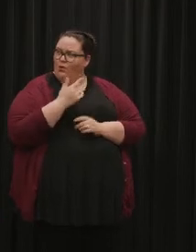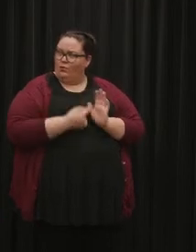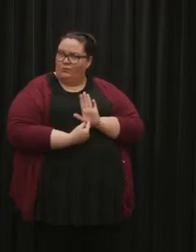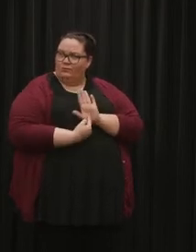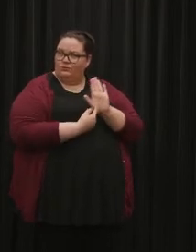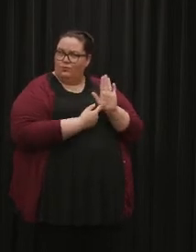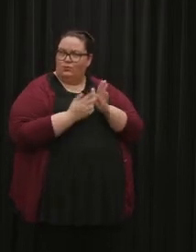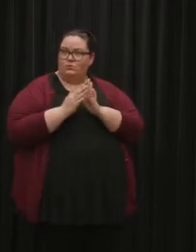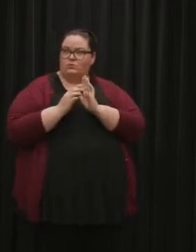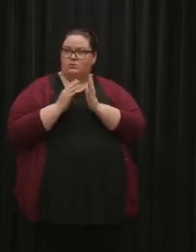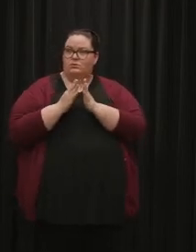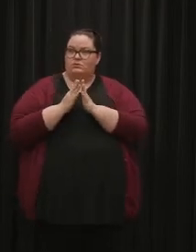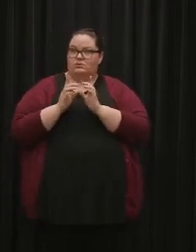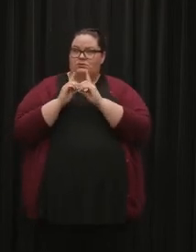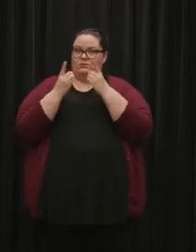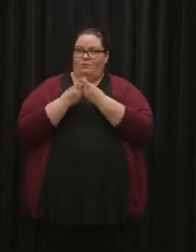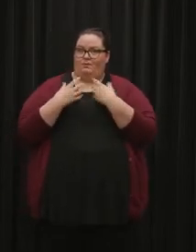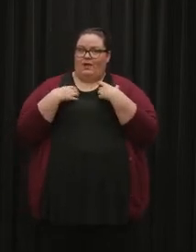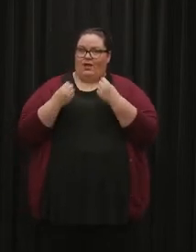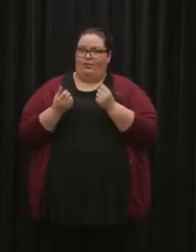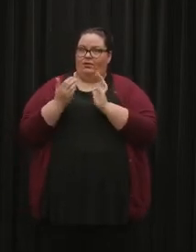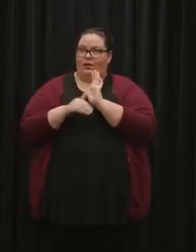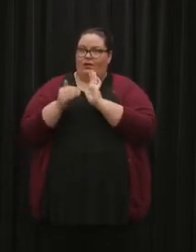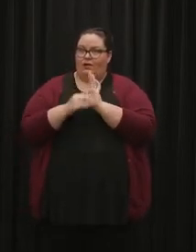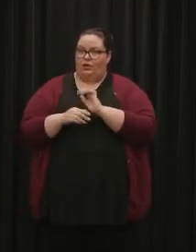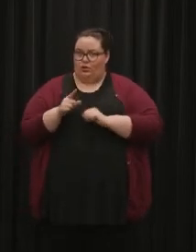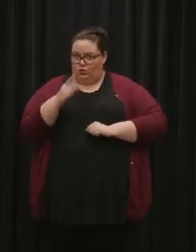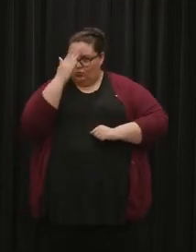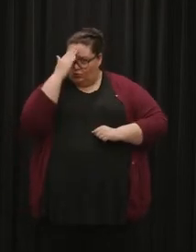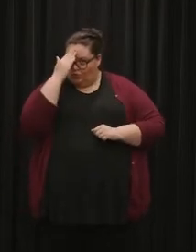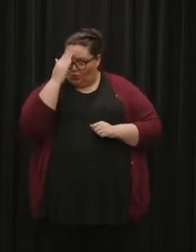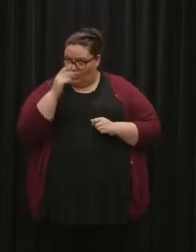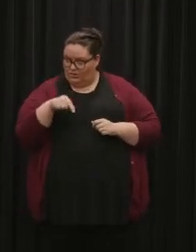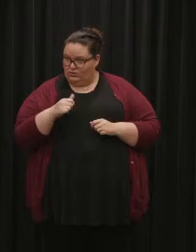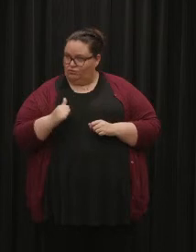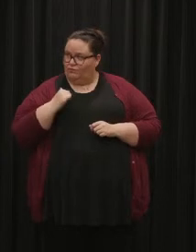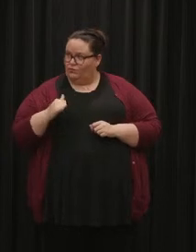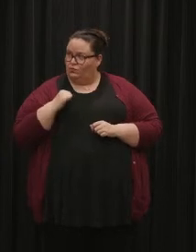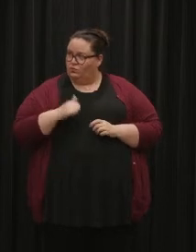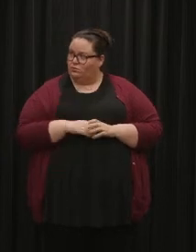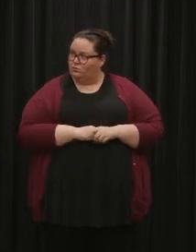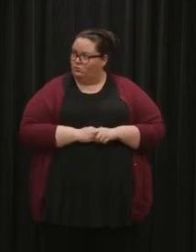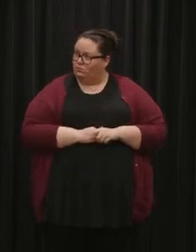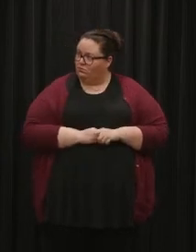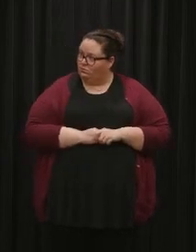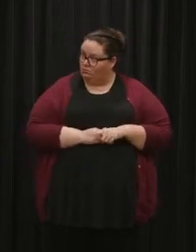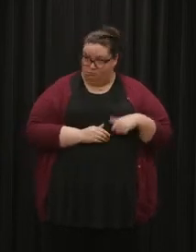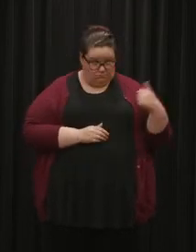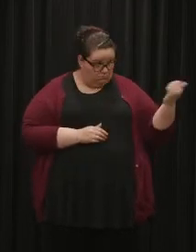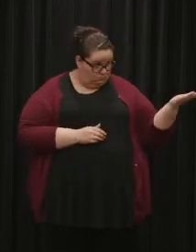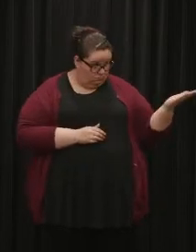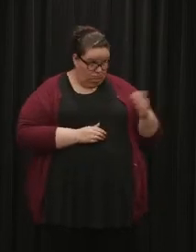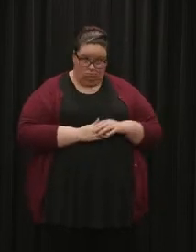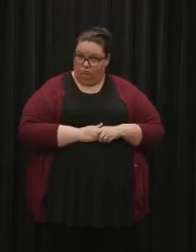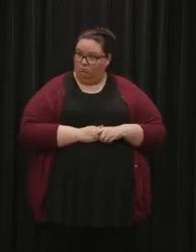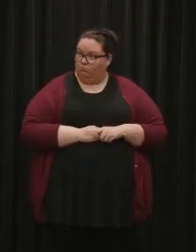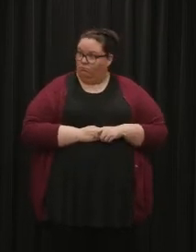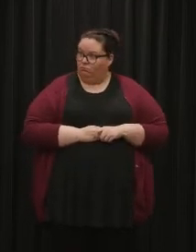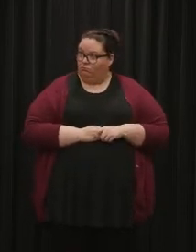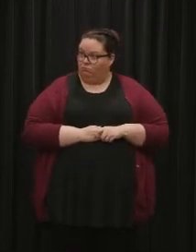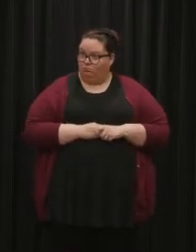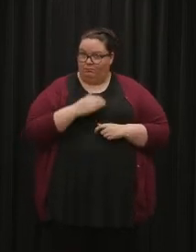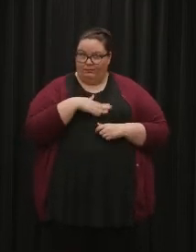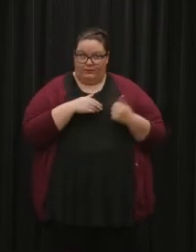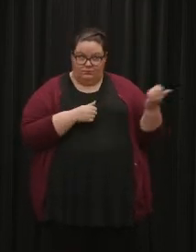to the Department of Health several times, and I'm wondering if you are aware of these alleged refusals, and if we can get some